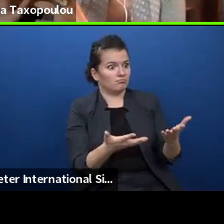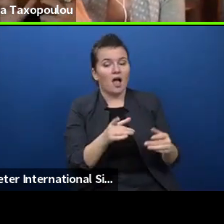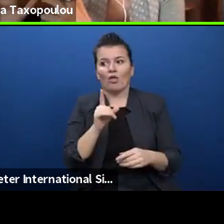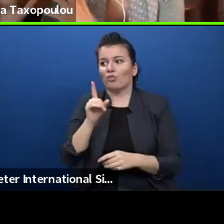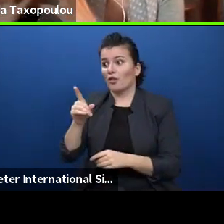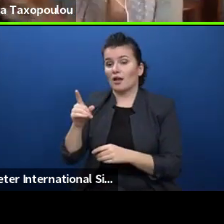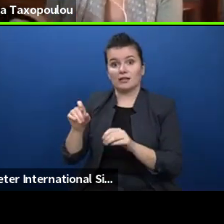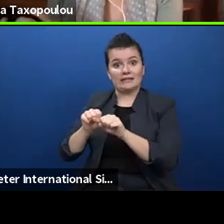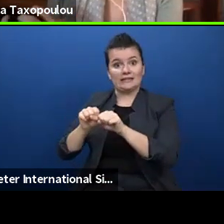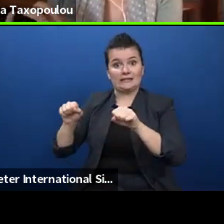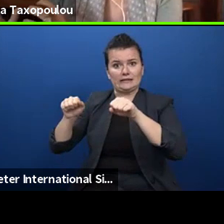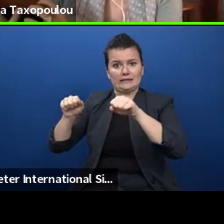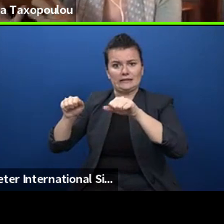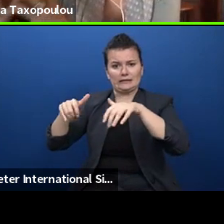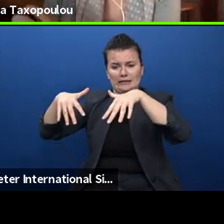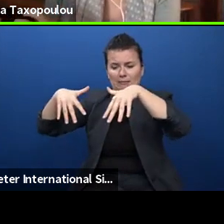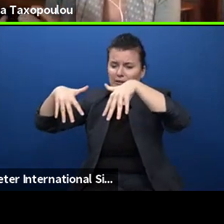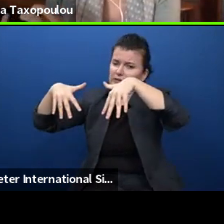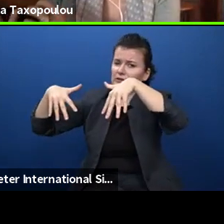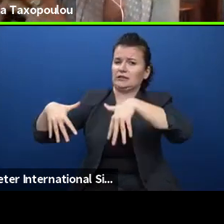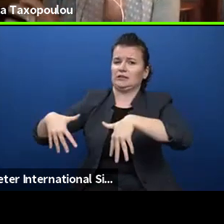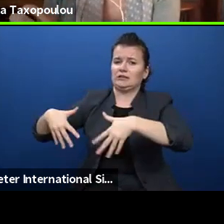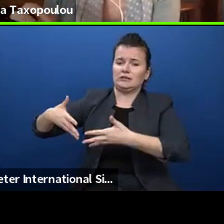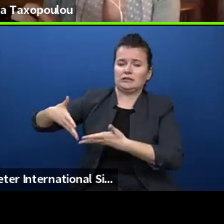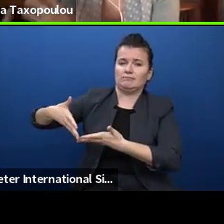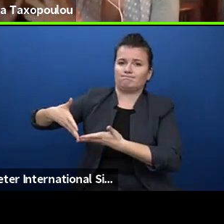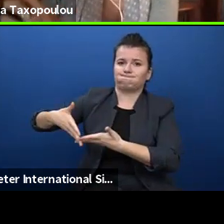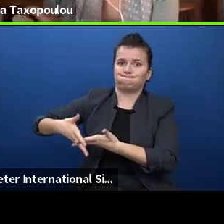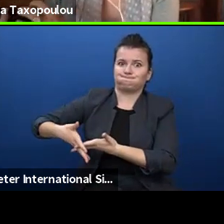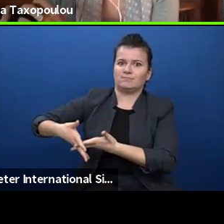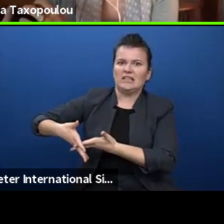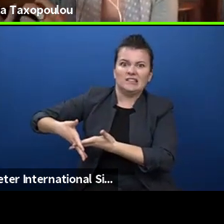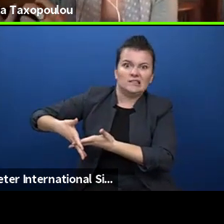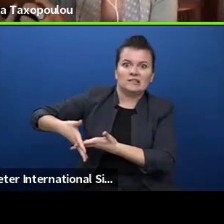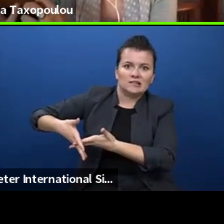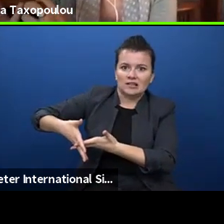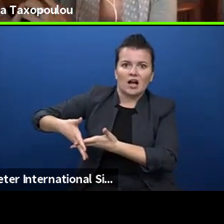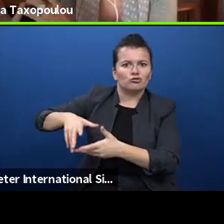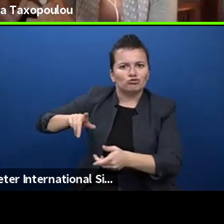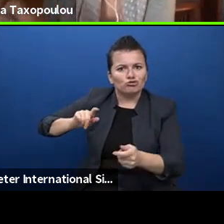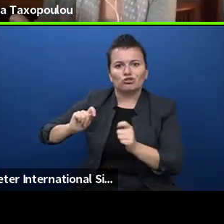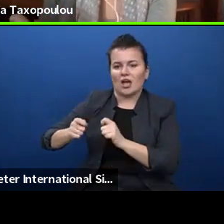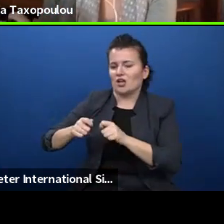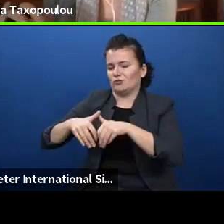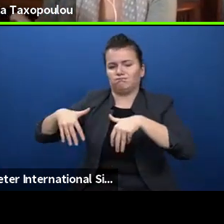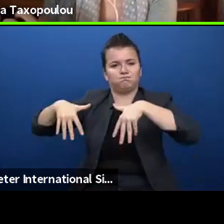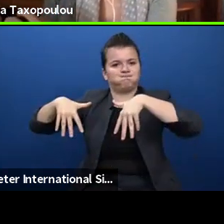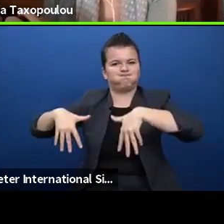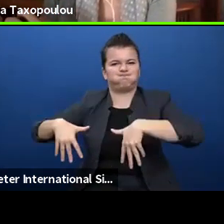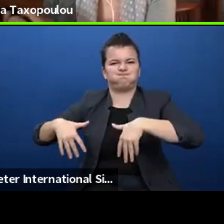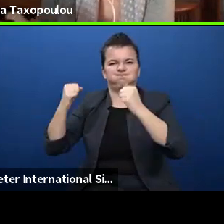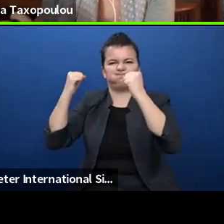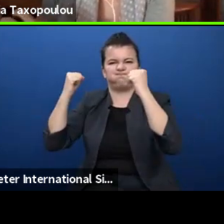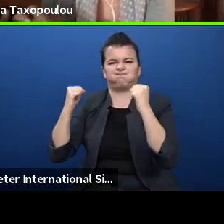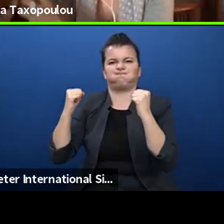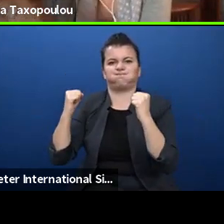you have heavier structures that might find it more difficult to A, change, and second,